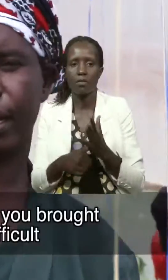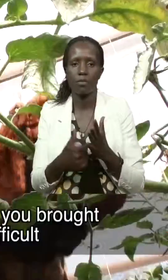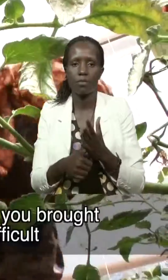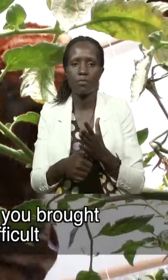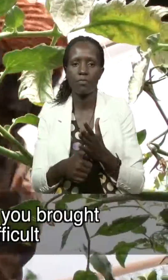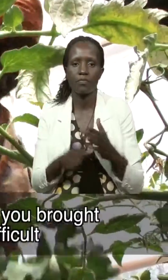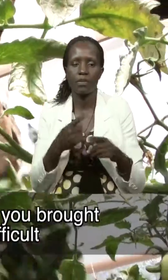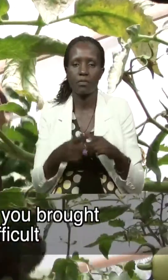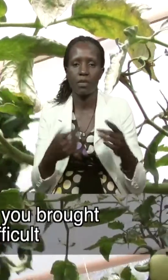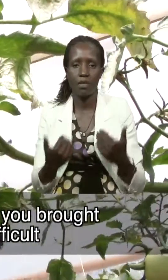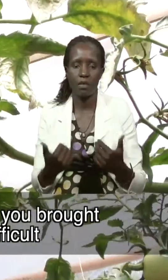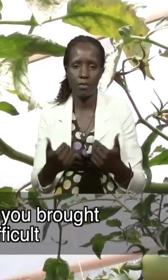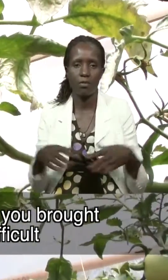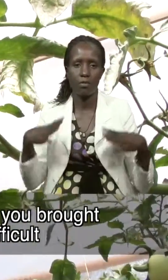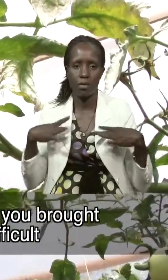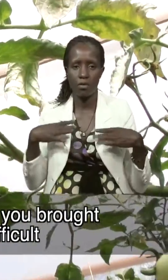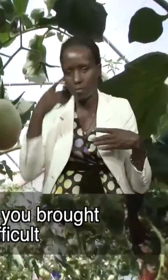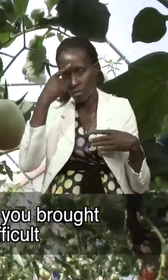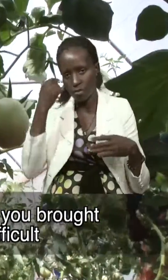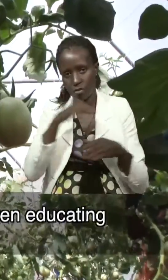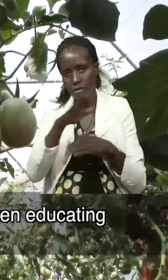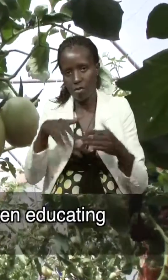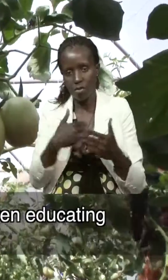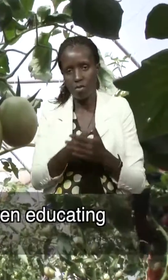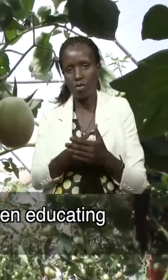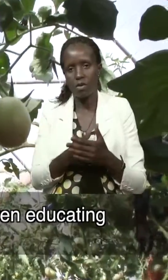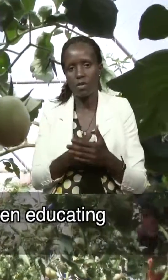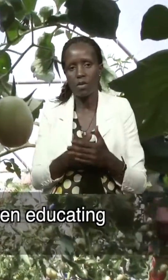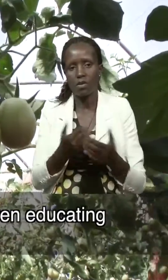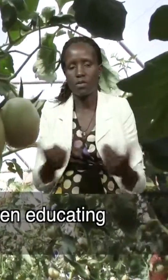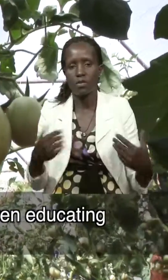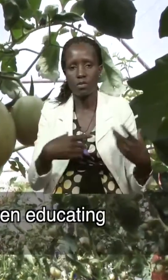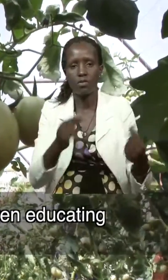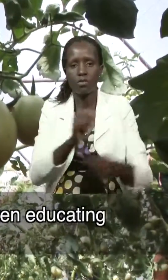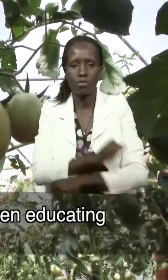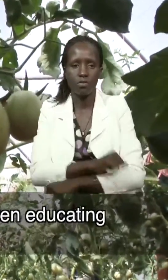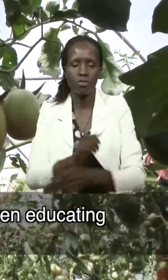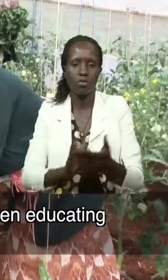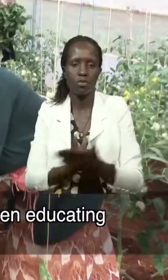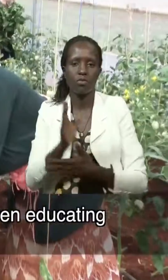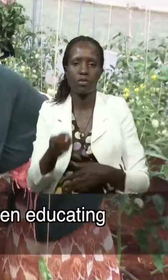na shida, lakini sasa tunajivunia kwa vile hata kila mmoja hapa anasomesha kupitia hizi mavuno.